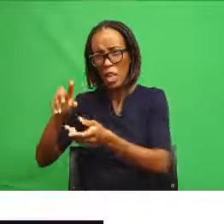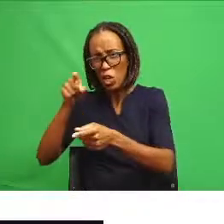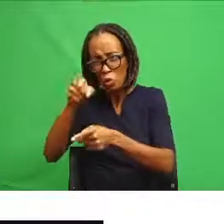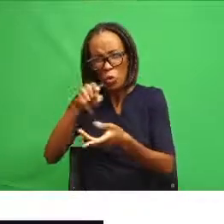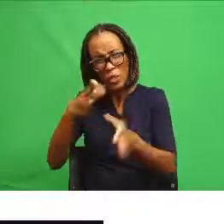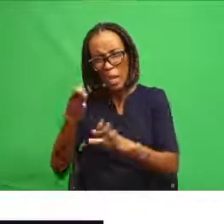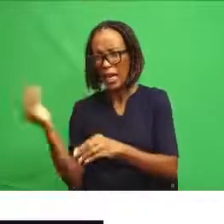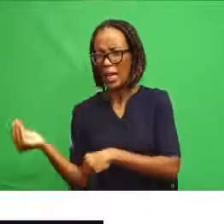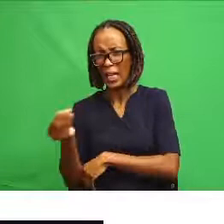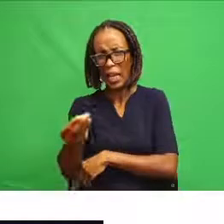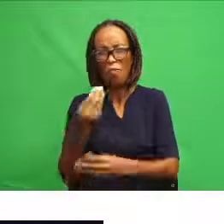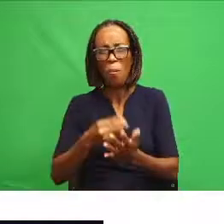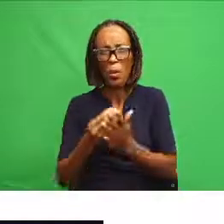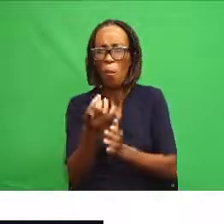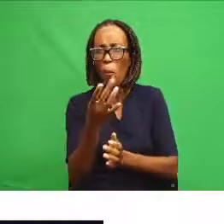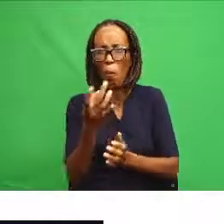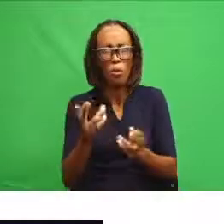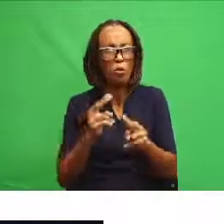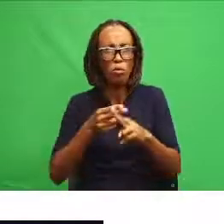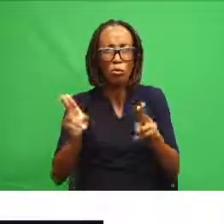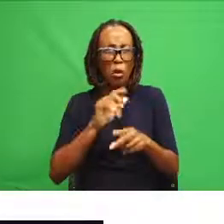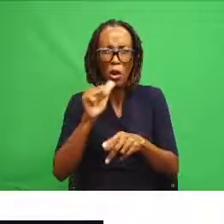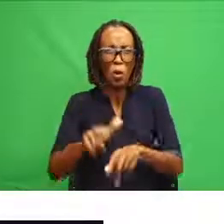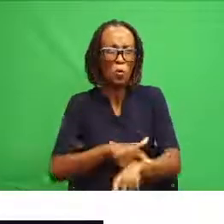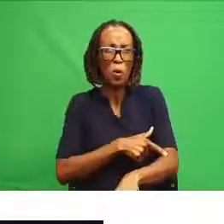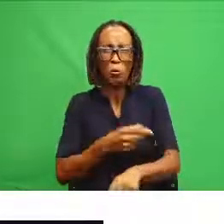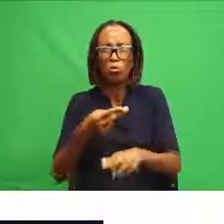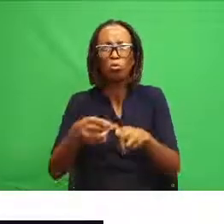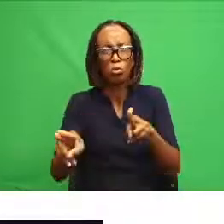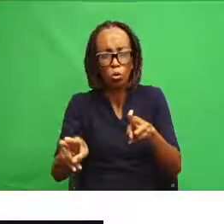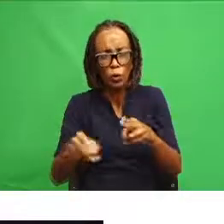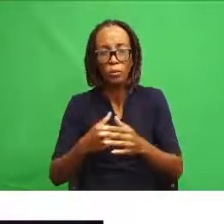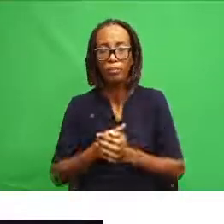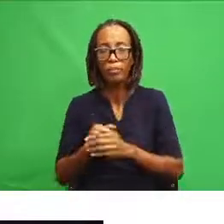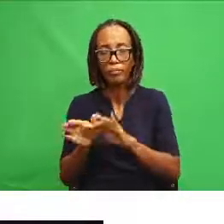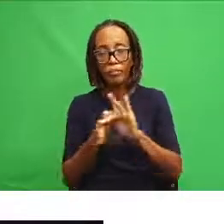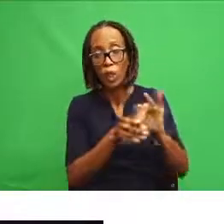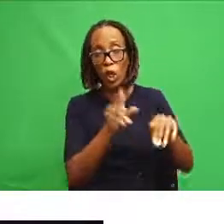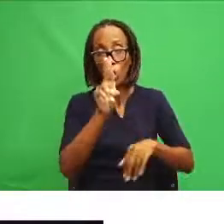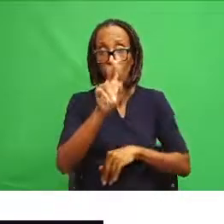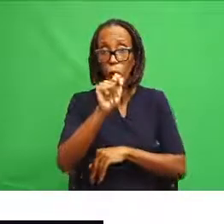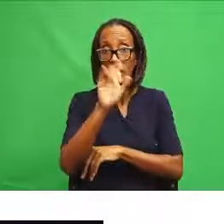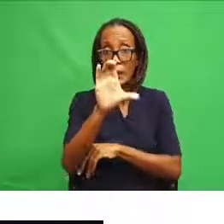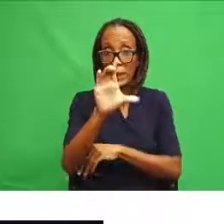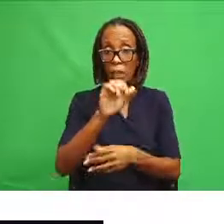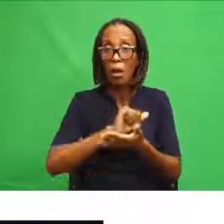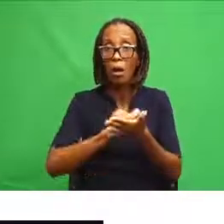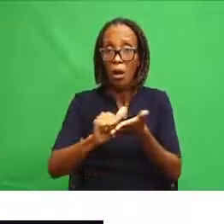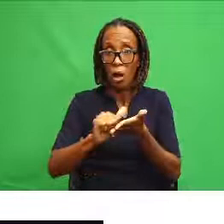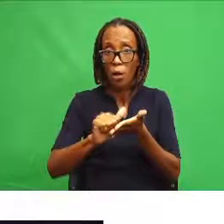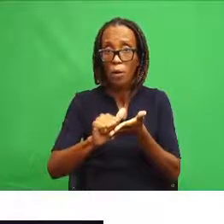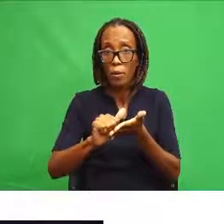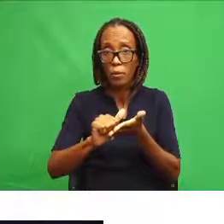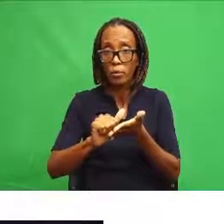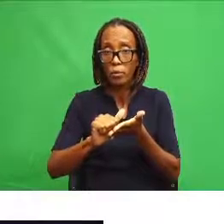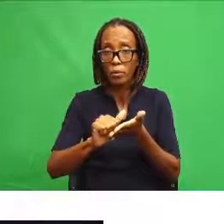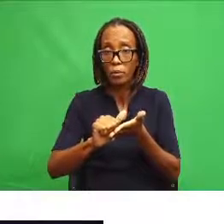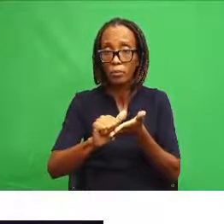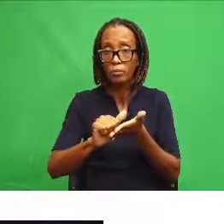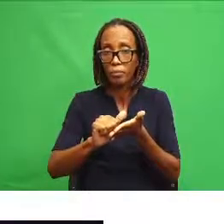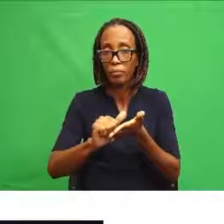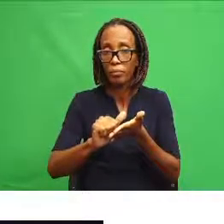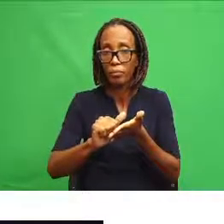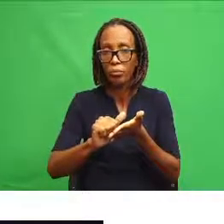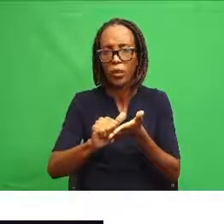that up to $50,000 paid. On a unit trust account, you will not, it is